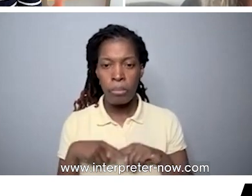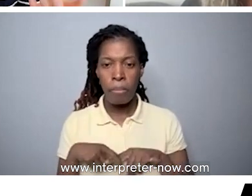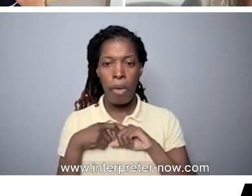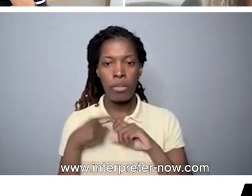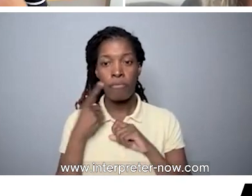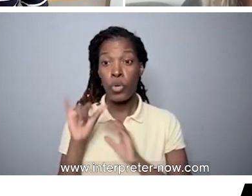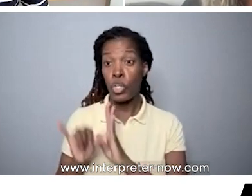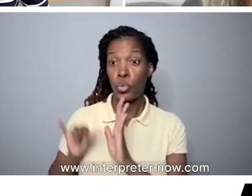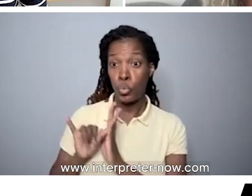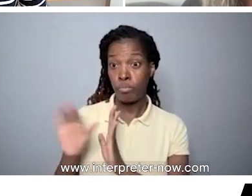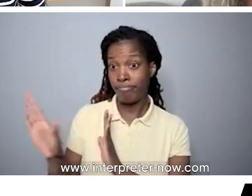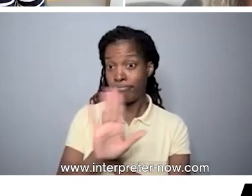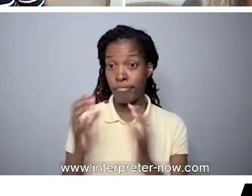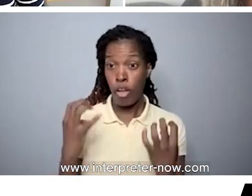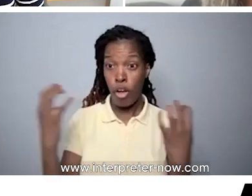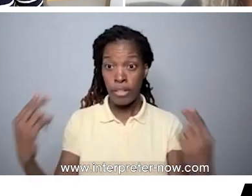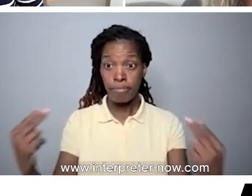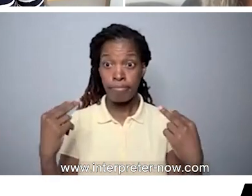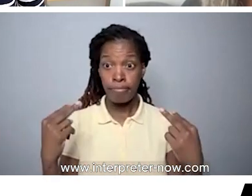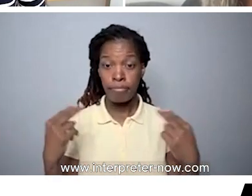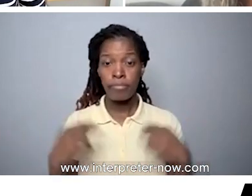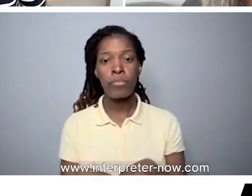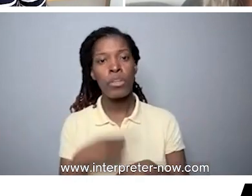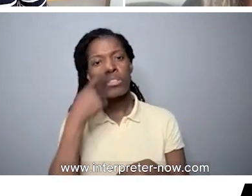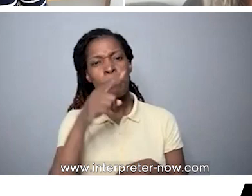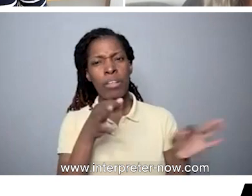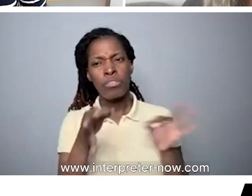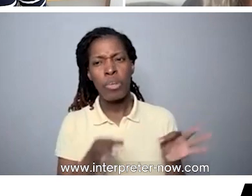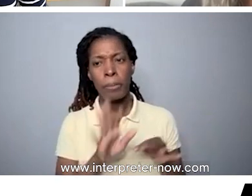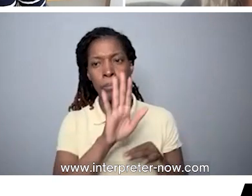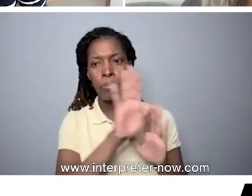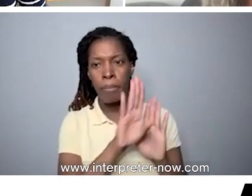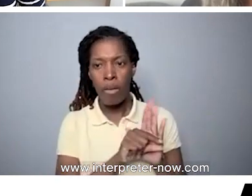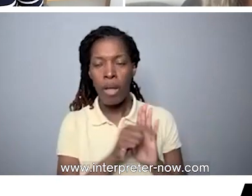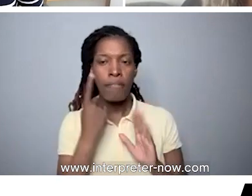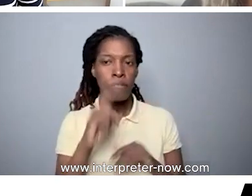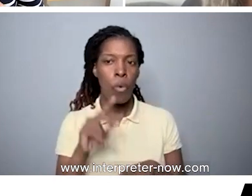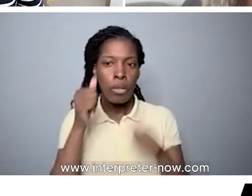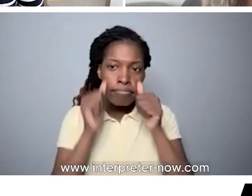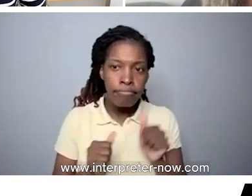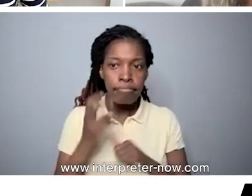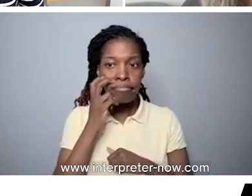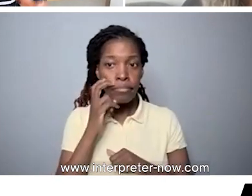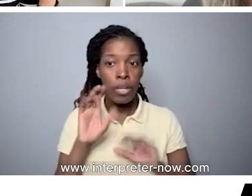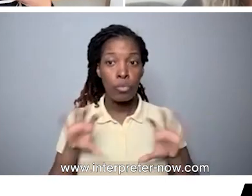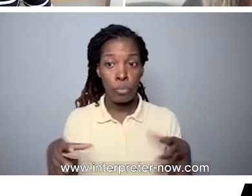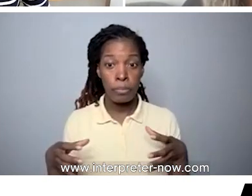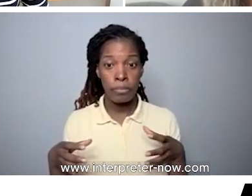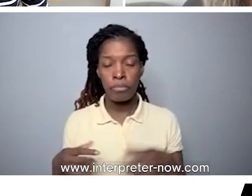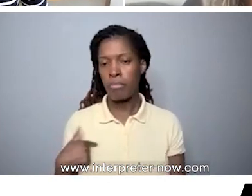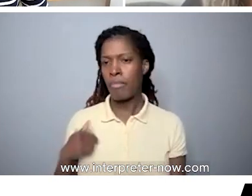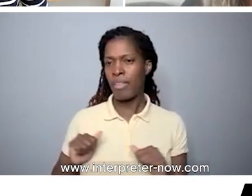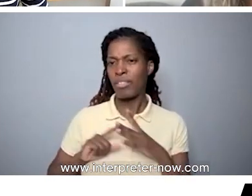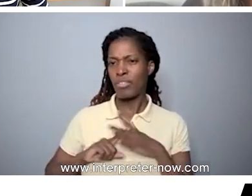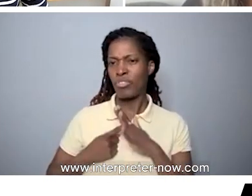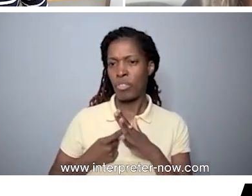audience. So will you join me in describing ourselves for anybody who's blind or low vision? And I can start. I'm a